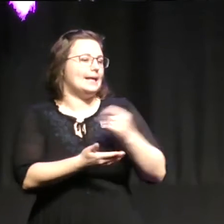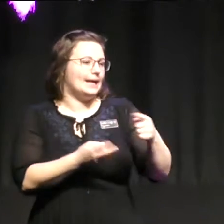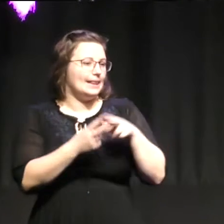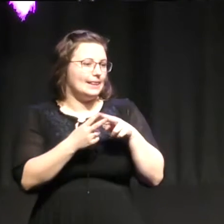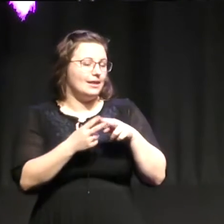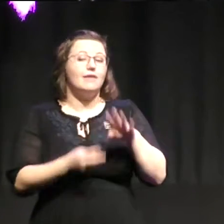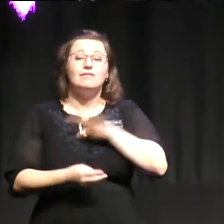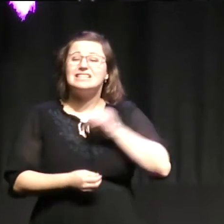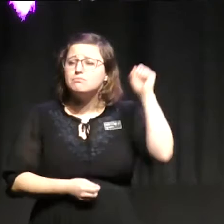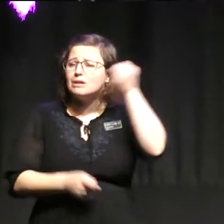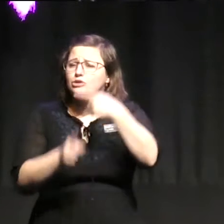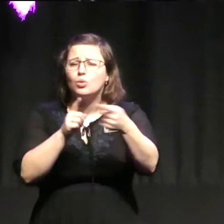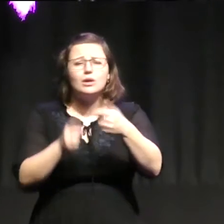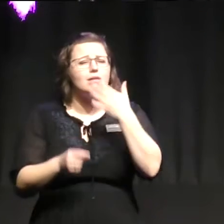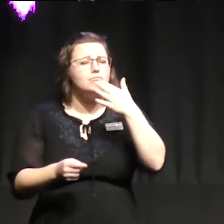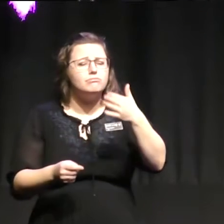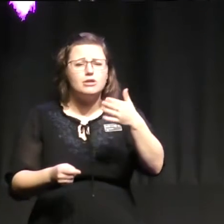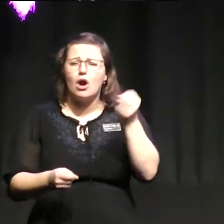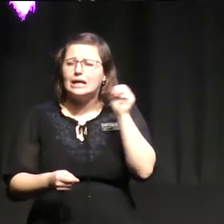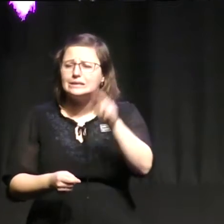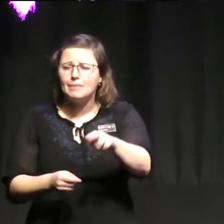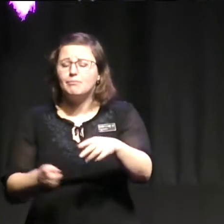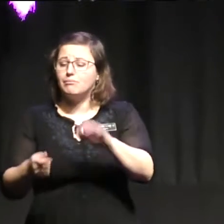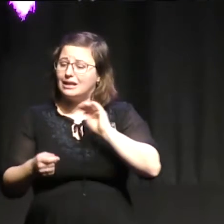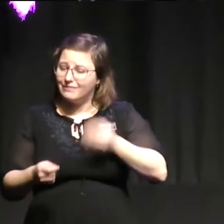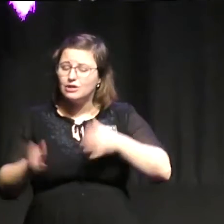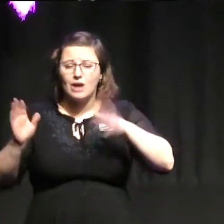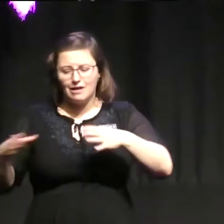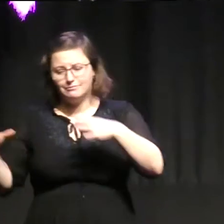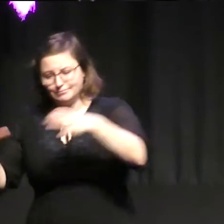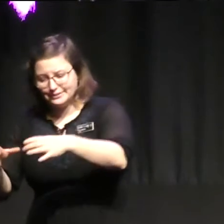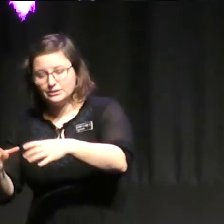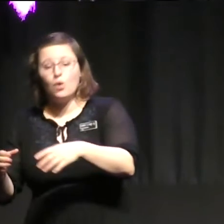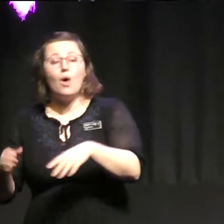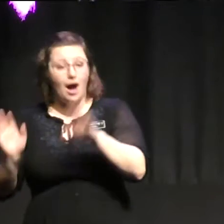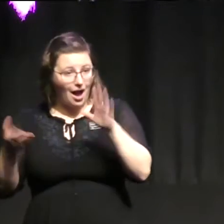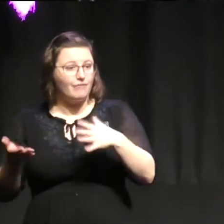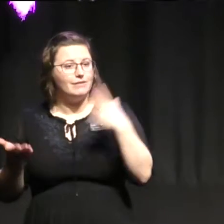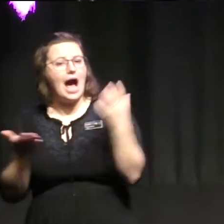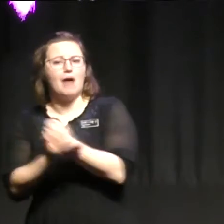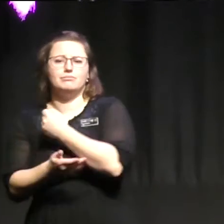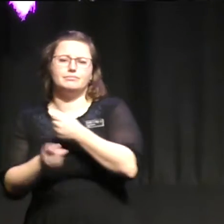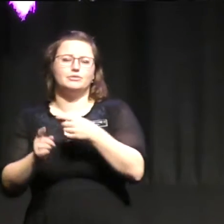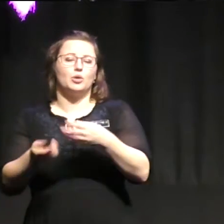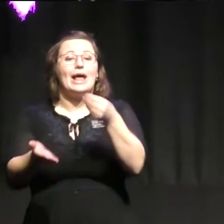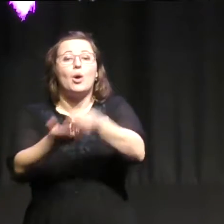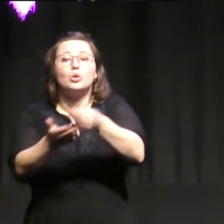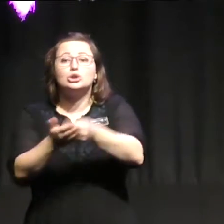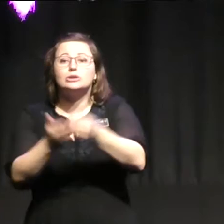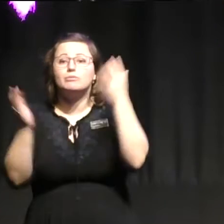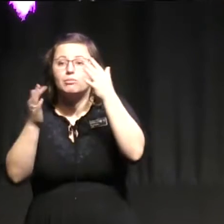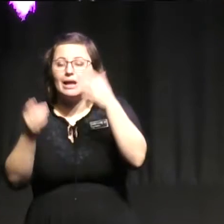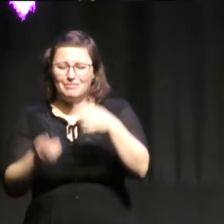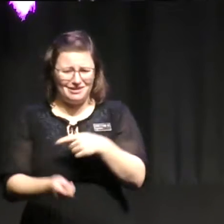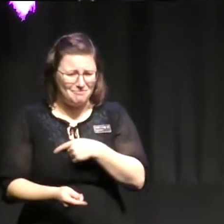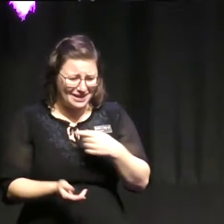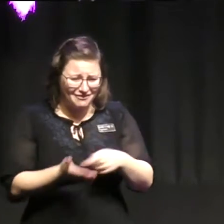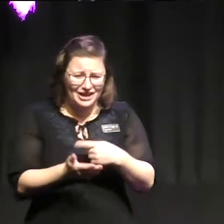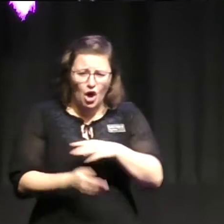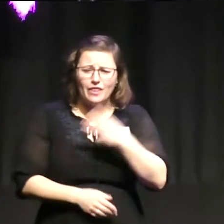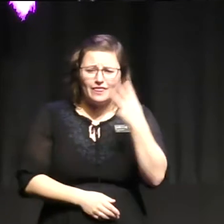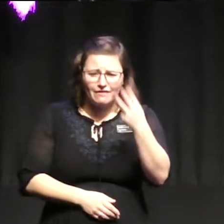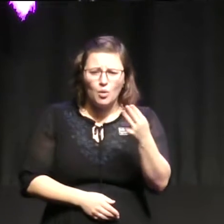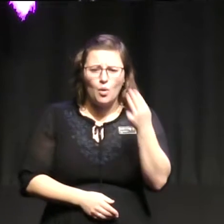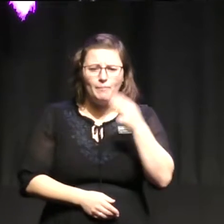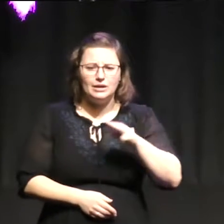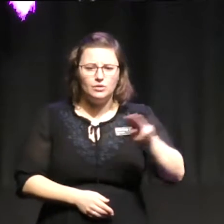experiences that I can share when women have organized, they have overcome the caste issues. We have 2 million women who